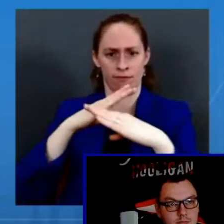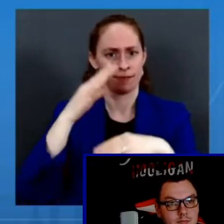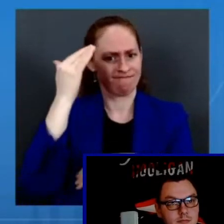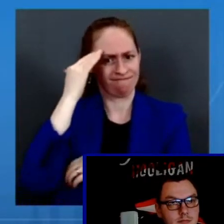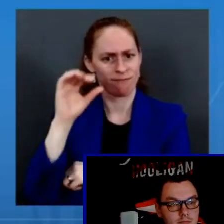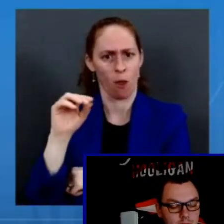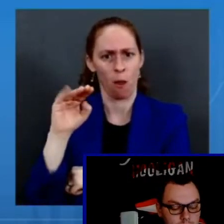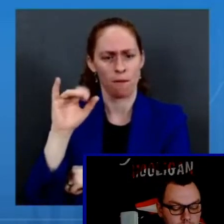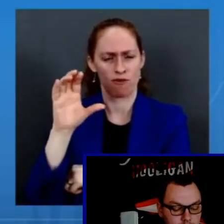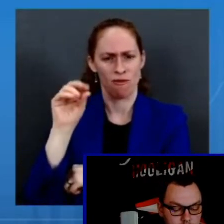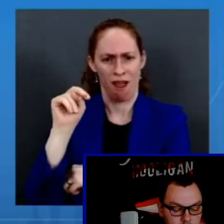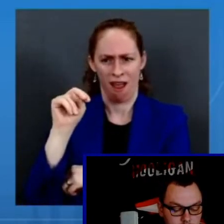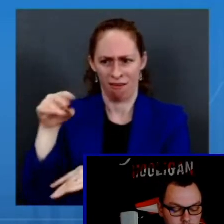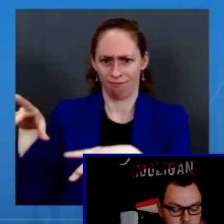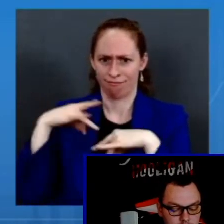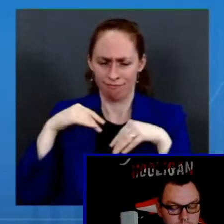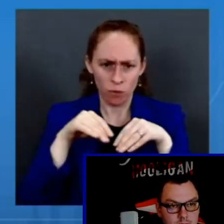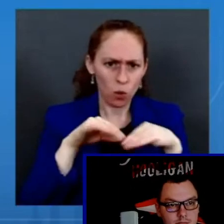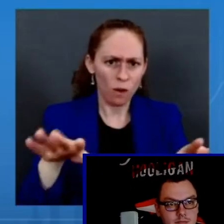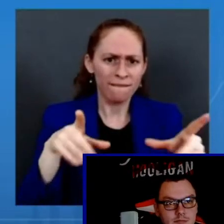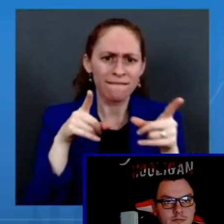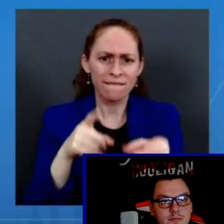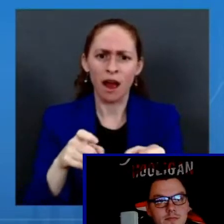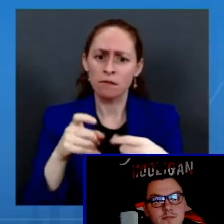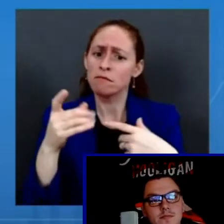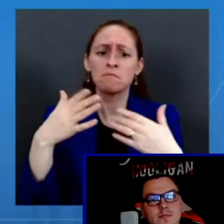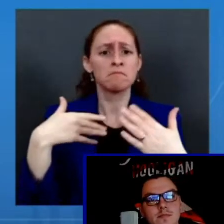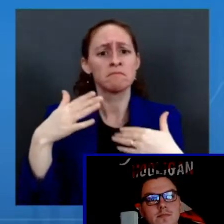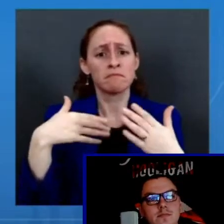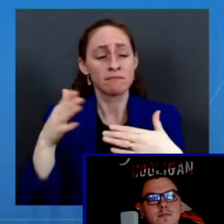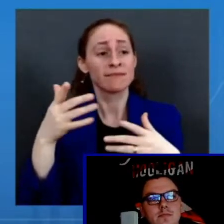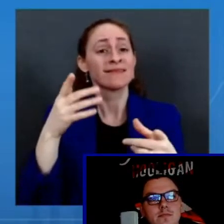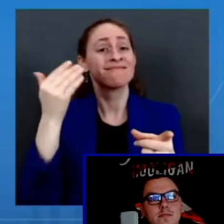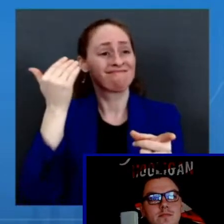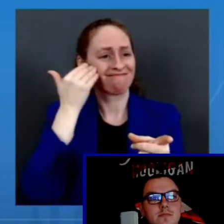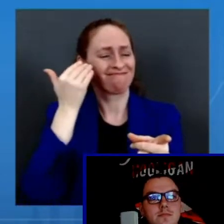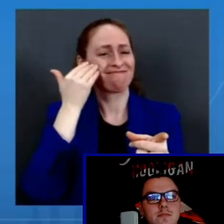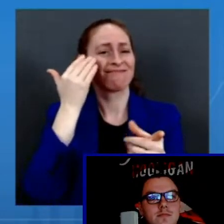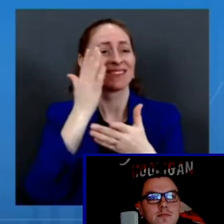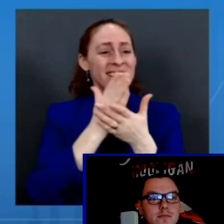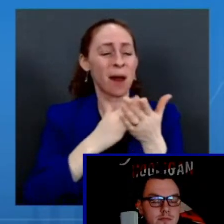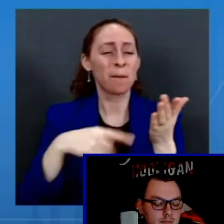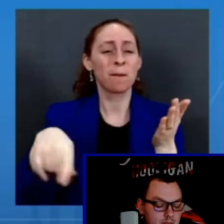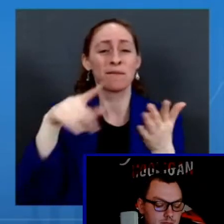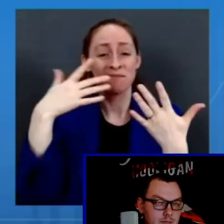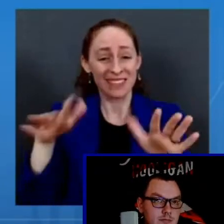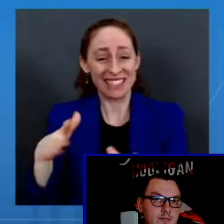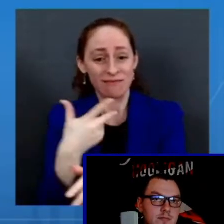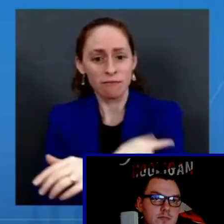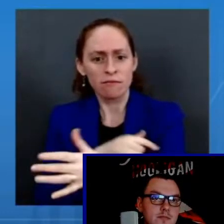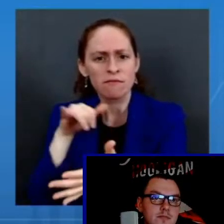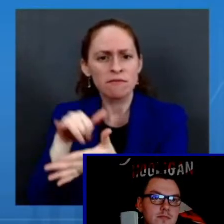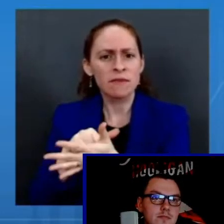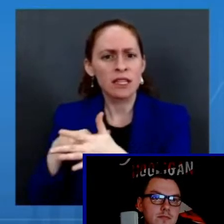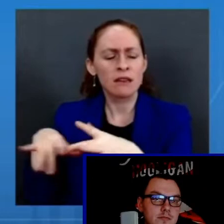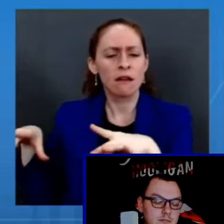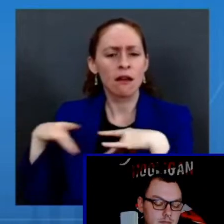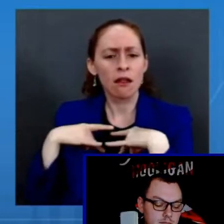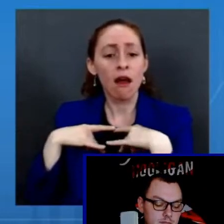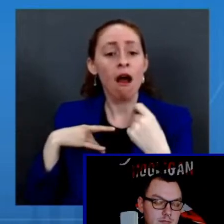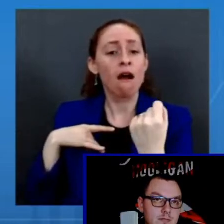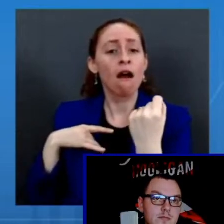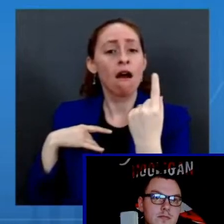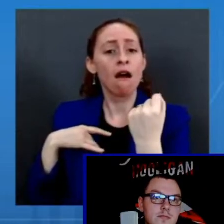days. Let's be clear, unvaccinated people are at a higher risk of getting severely ill